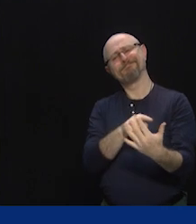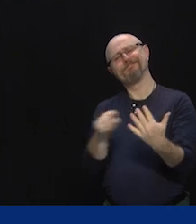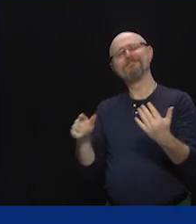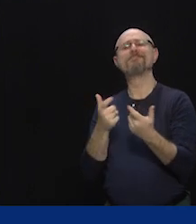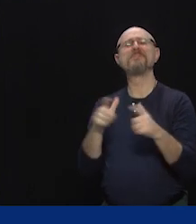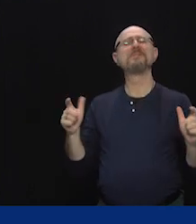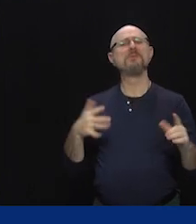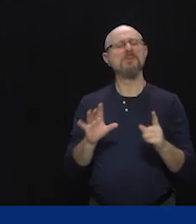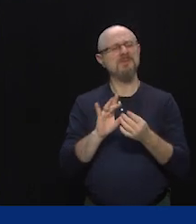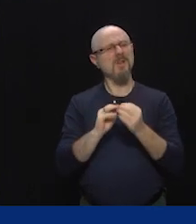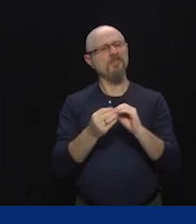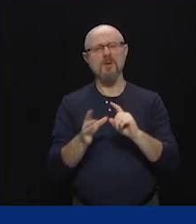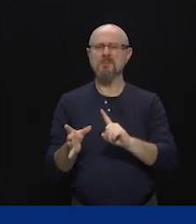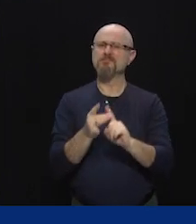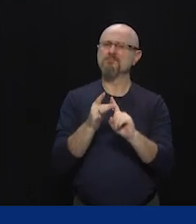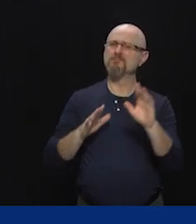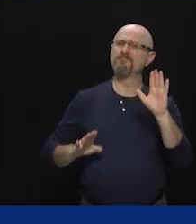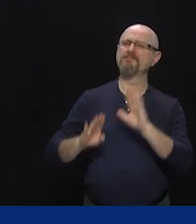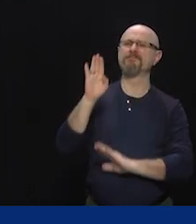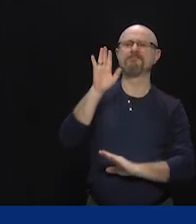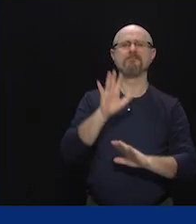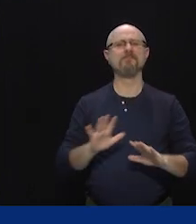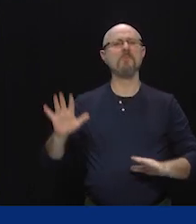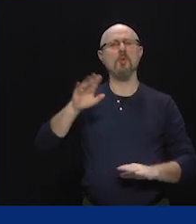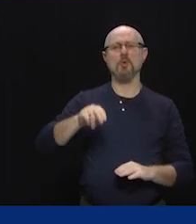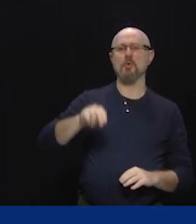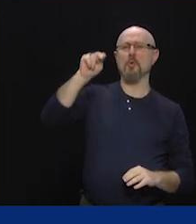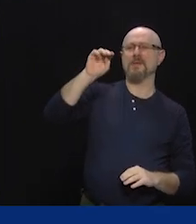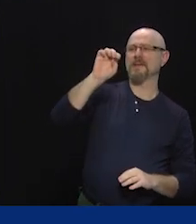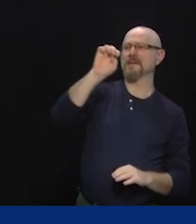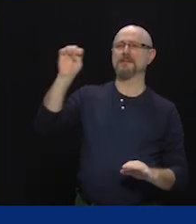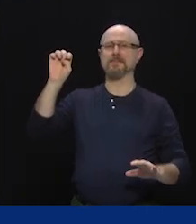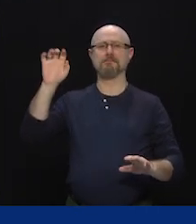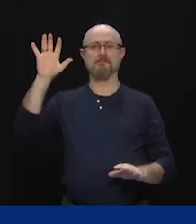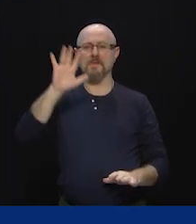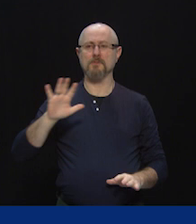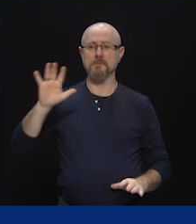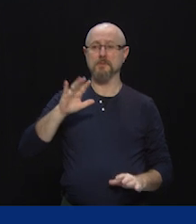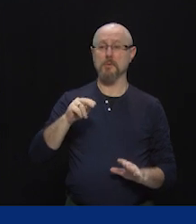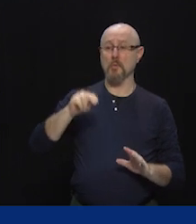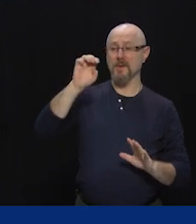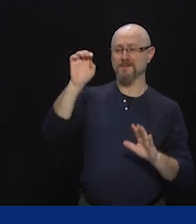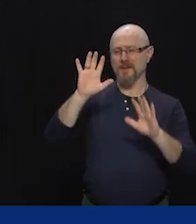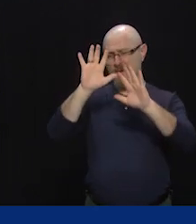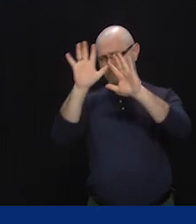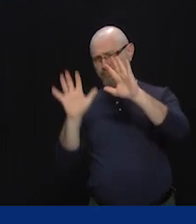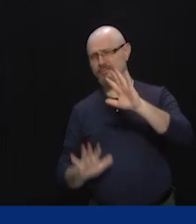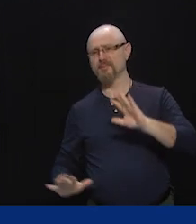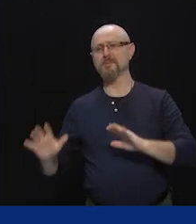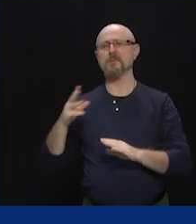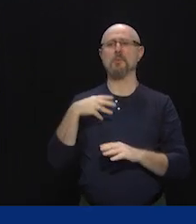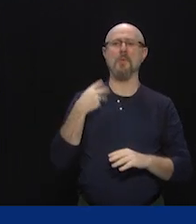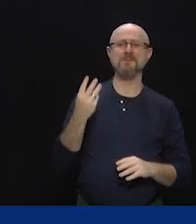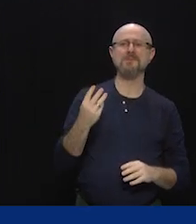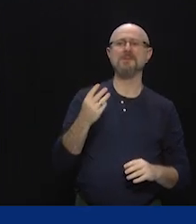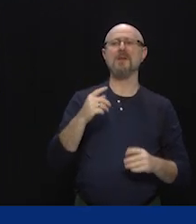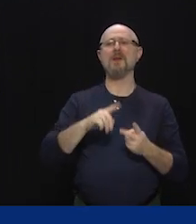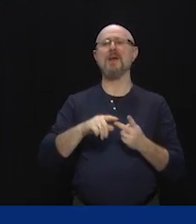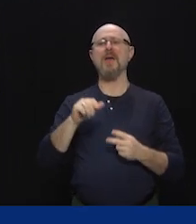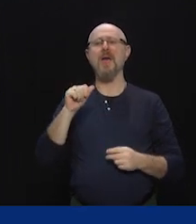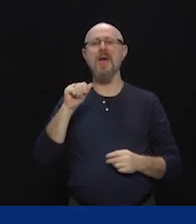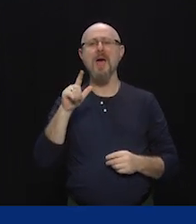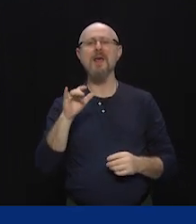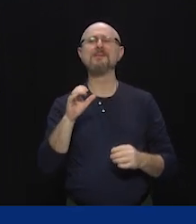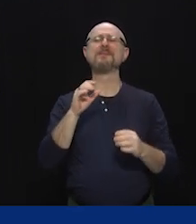around us. This is a northeastern phenomenon right now, Washington on up, the Atlantic seaboard, New